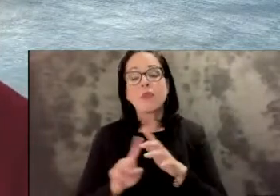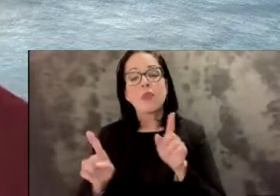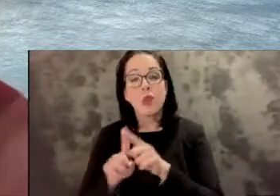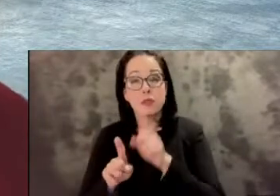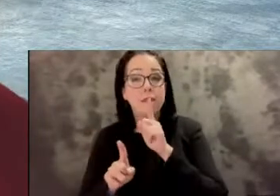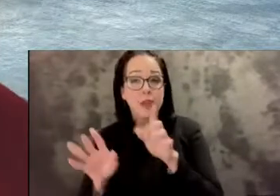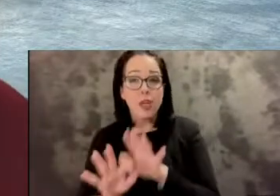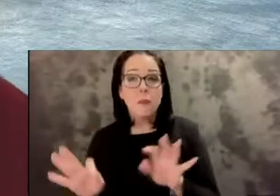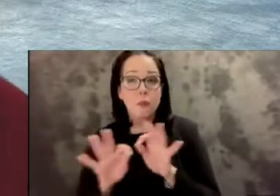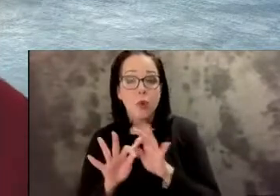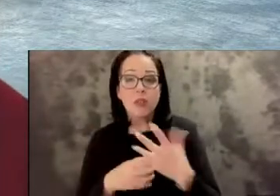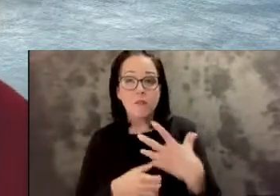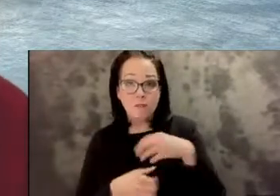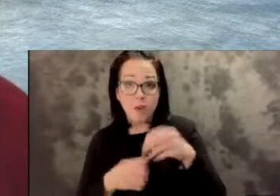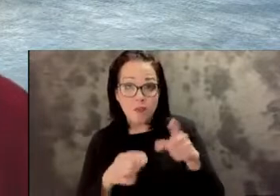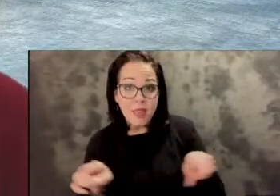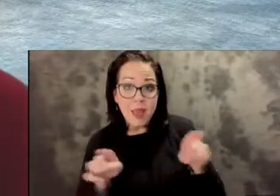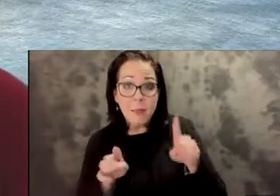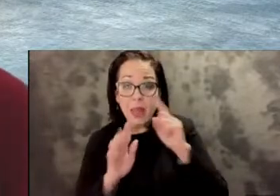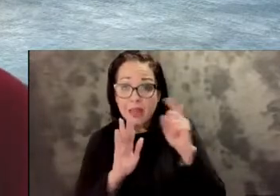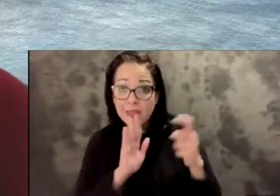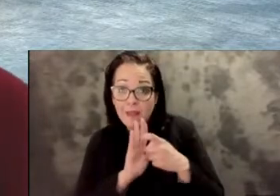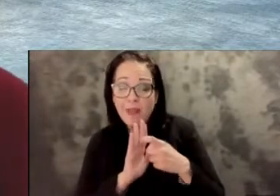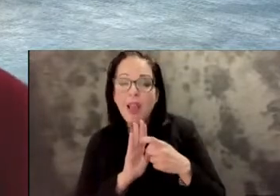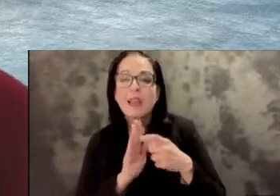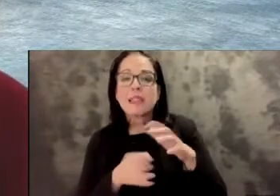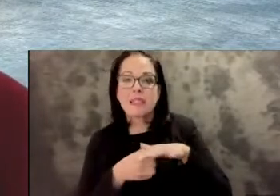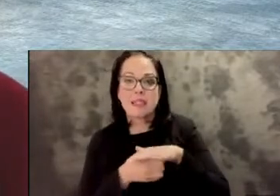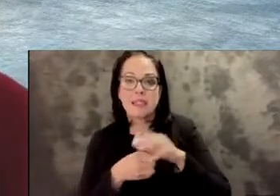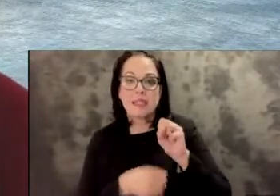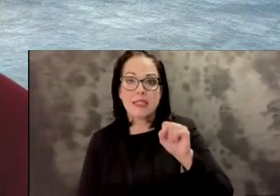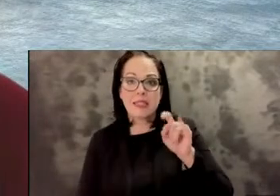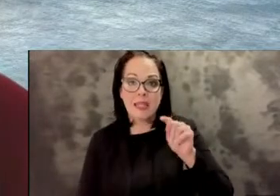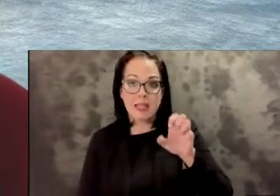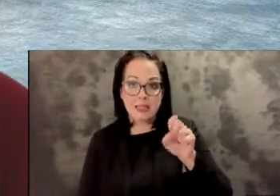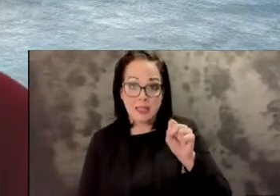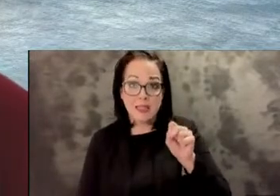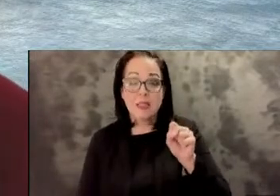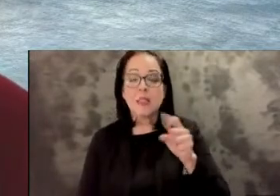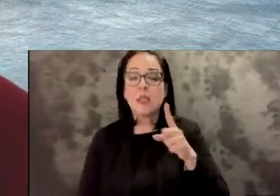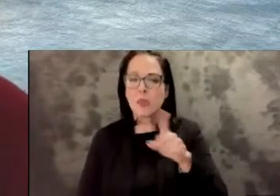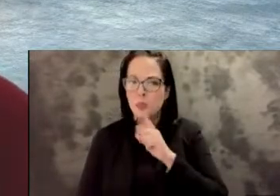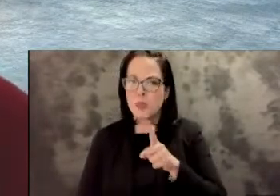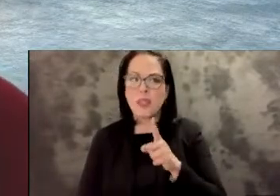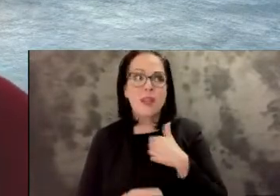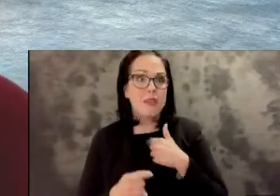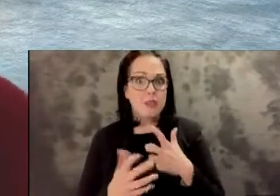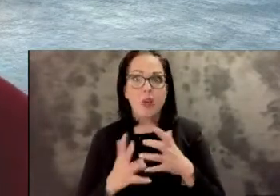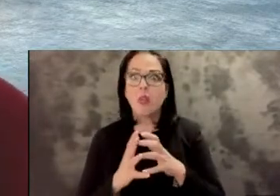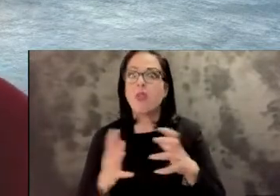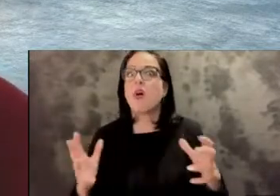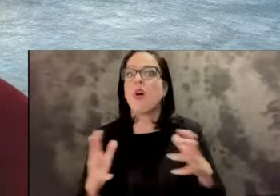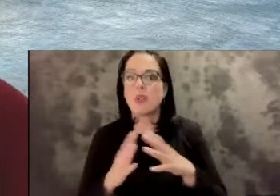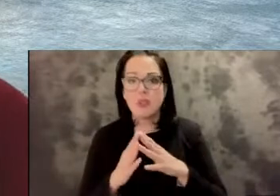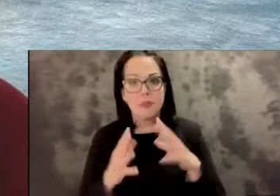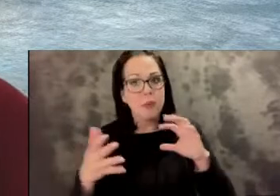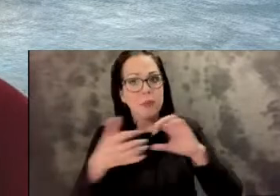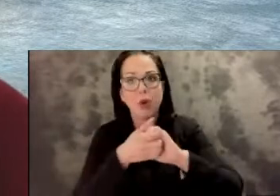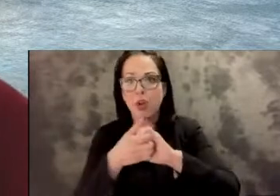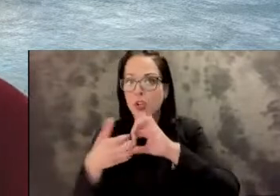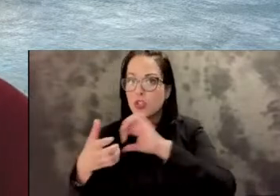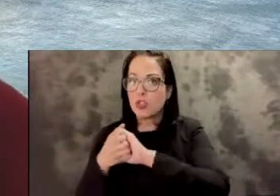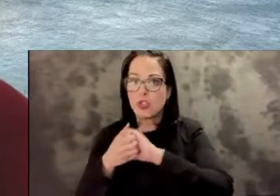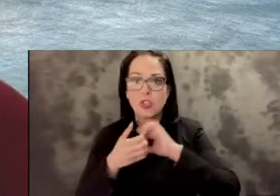important to involve them in identifying sites. It took unwavering partnership, innovative and tenacious